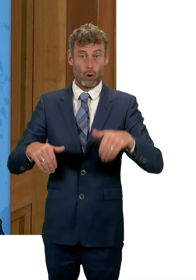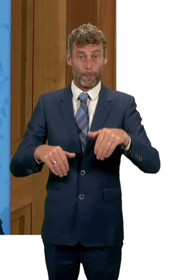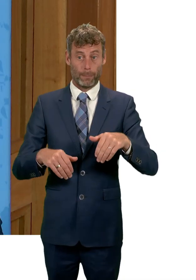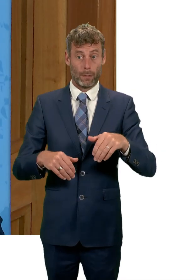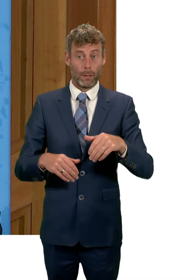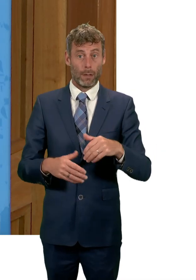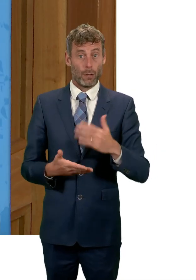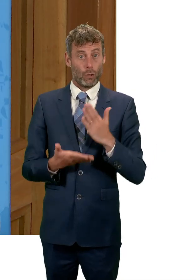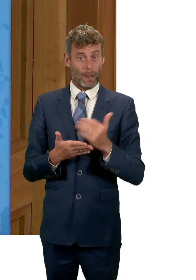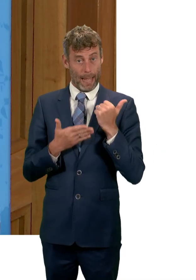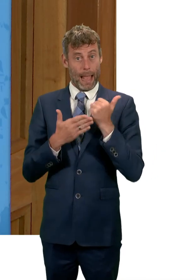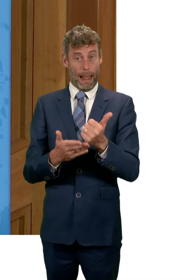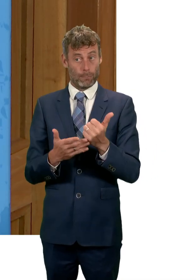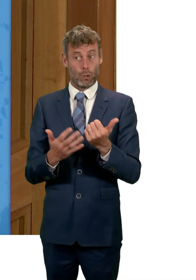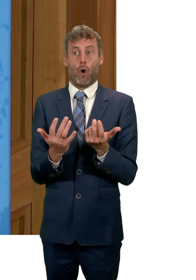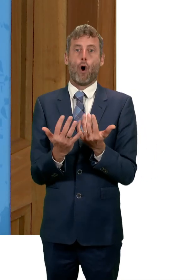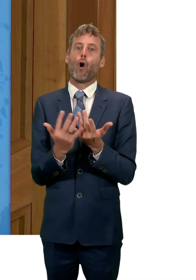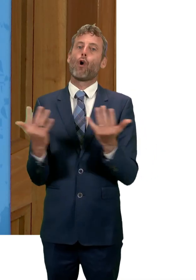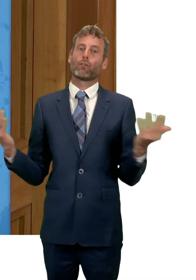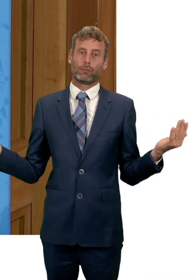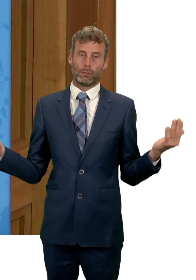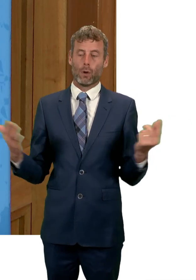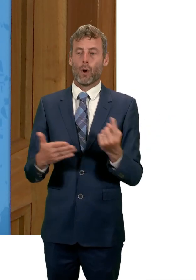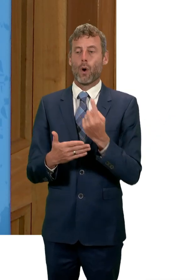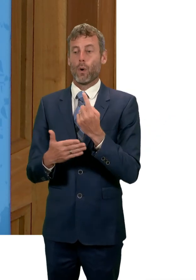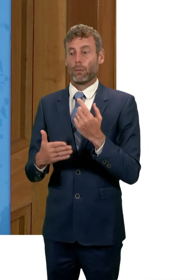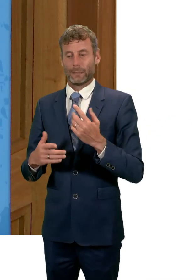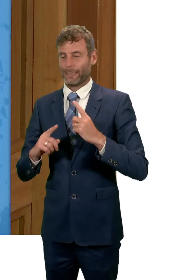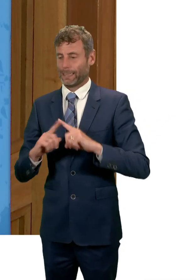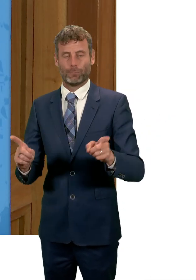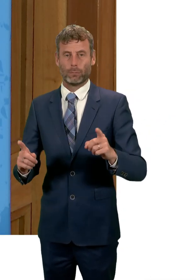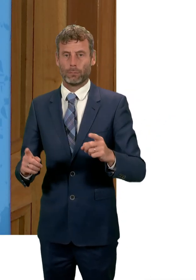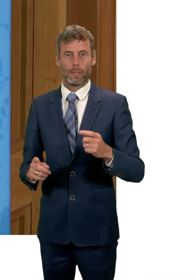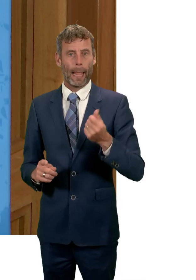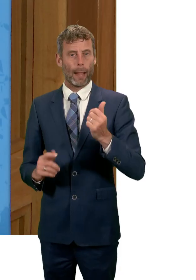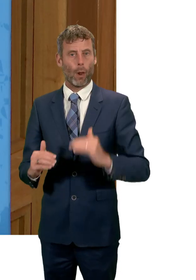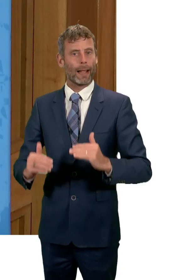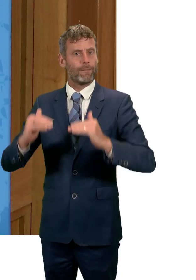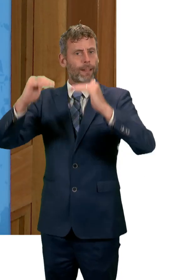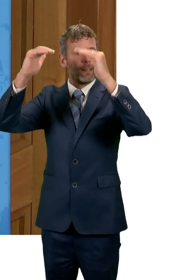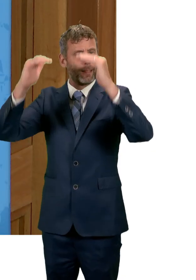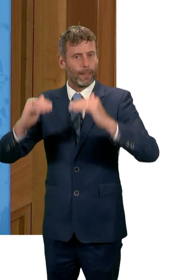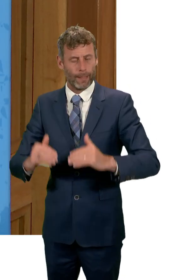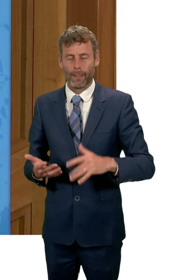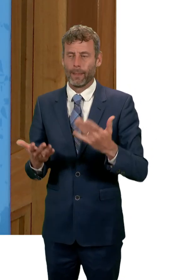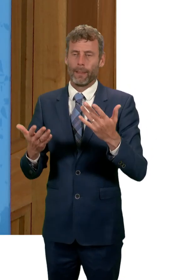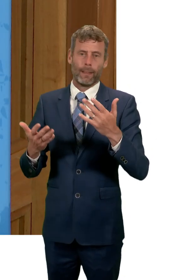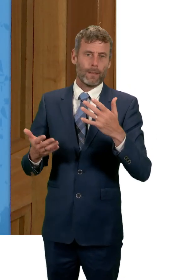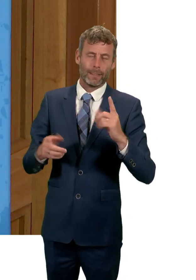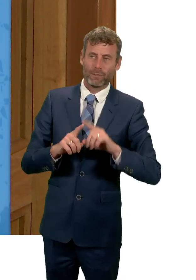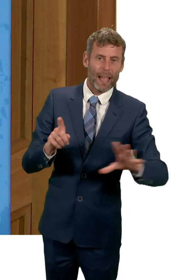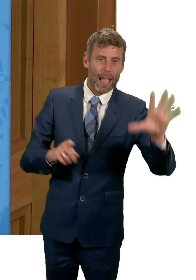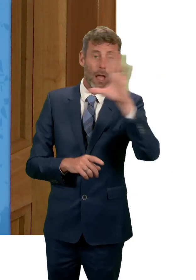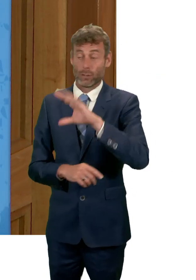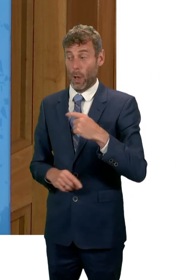opening statement that we should be trying to embrace all across society, and actually I'm trying to do that with